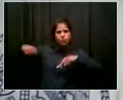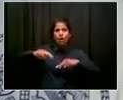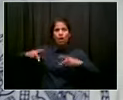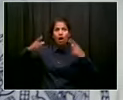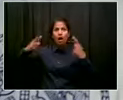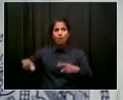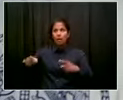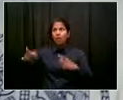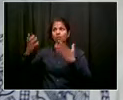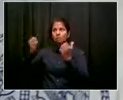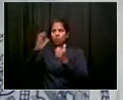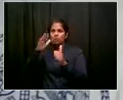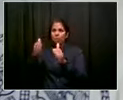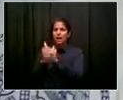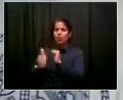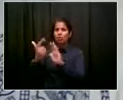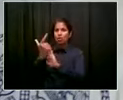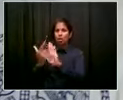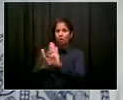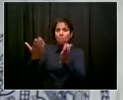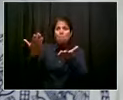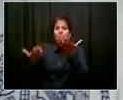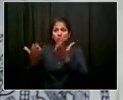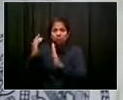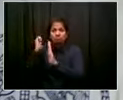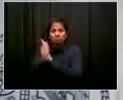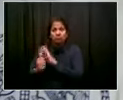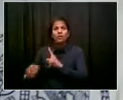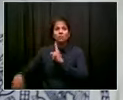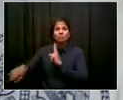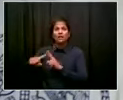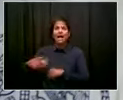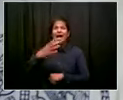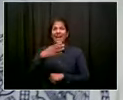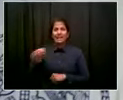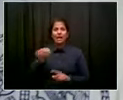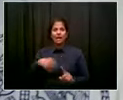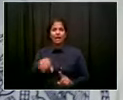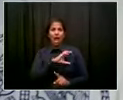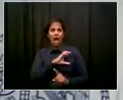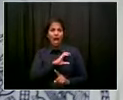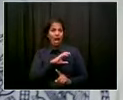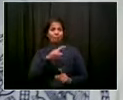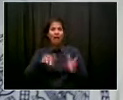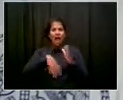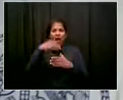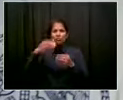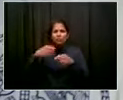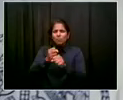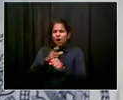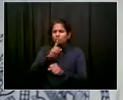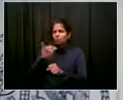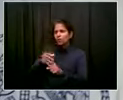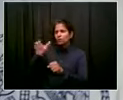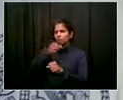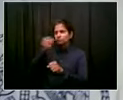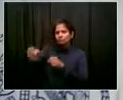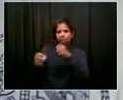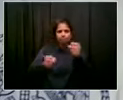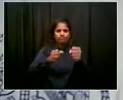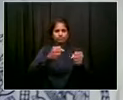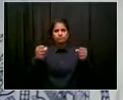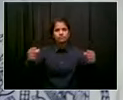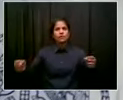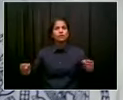efforts to stop retaliation by the cure violence movement crisis management system in combination with getting the courts 100 up and running in